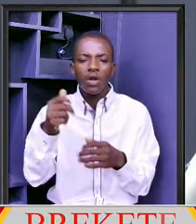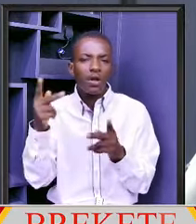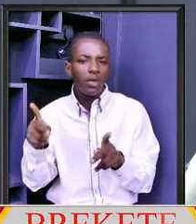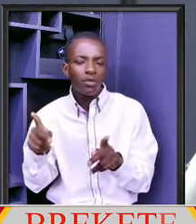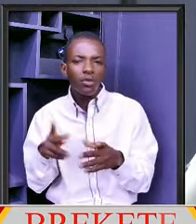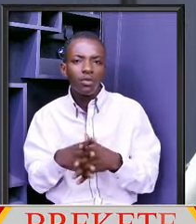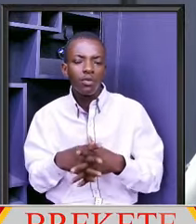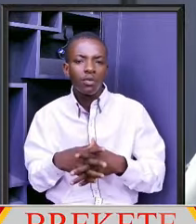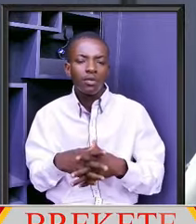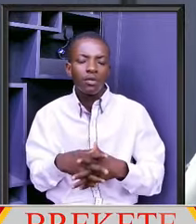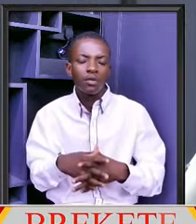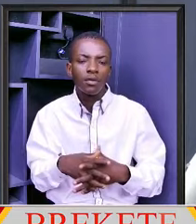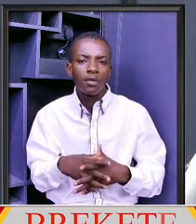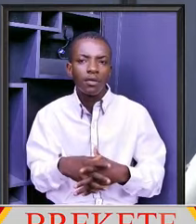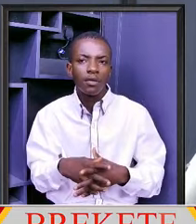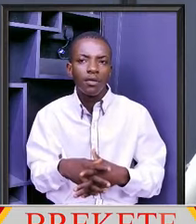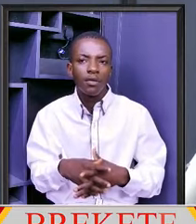people.